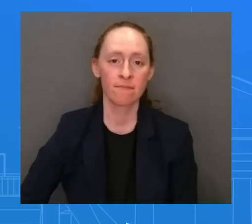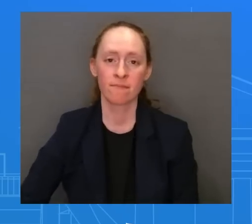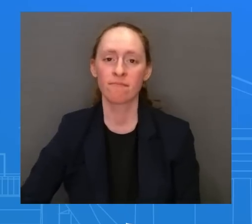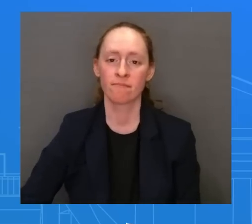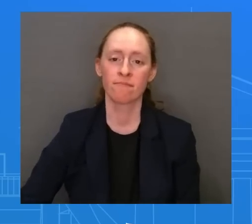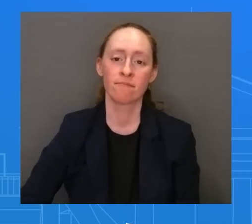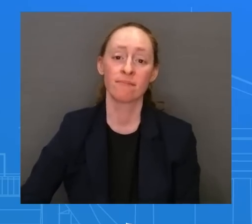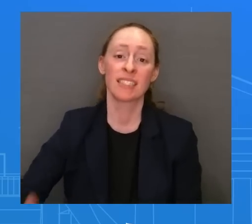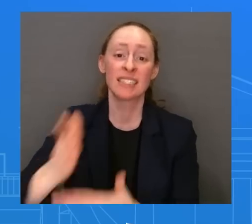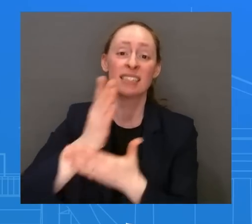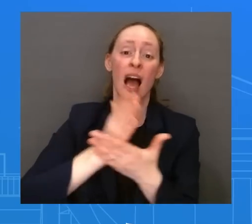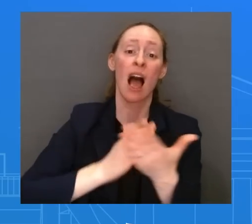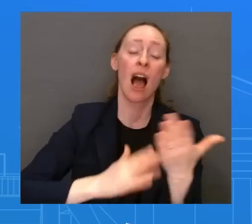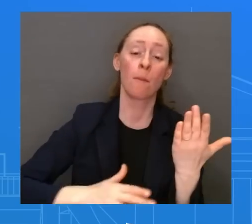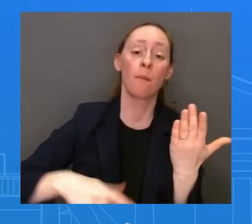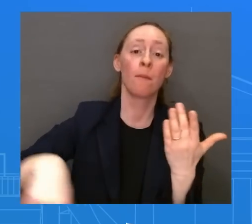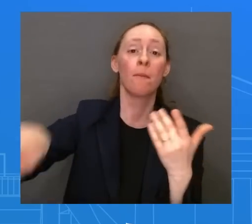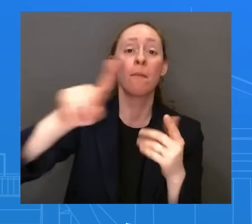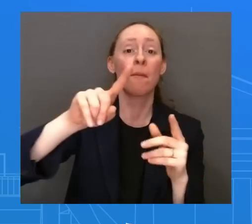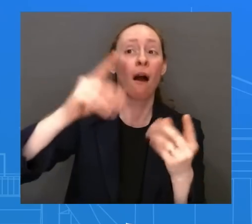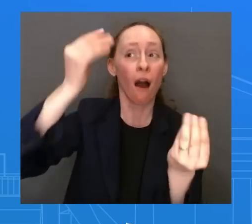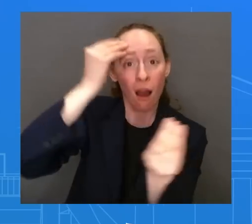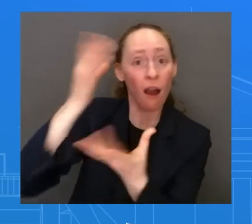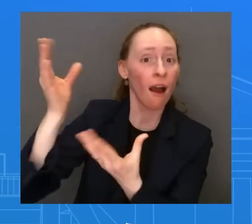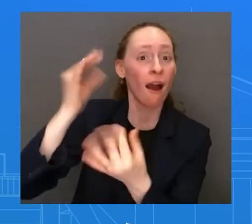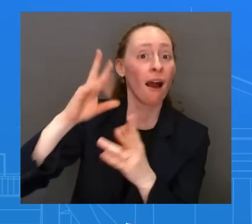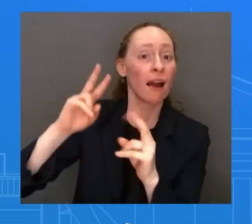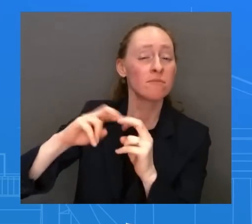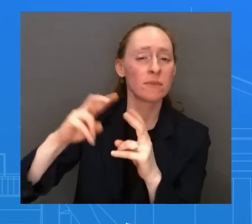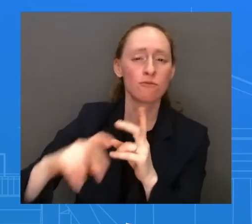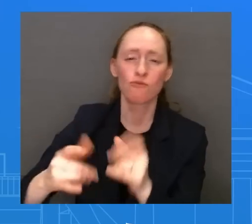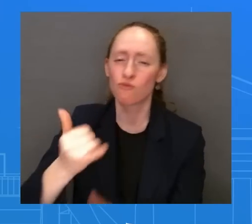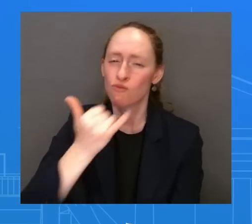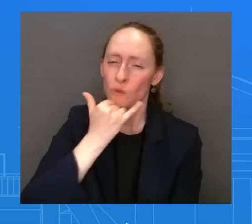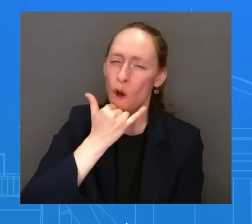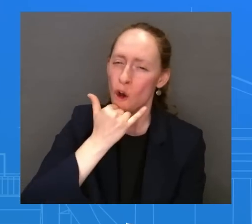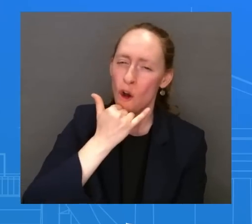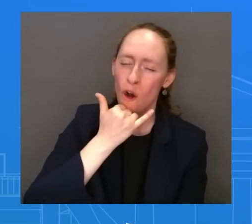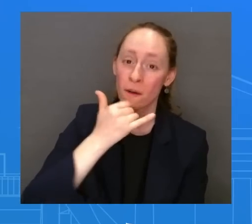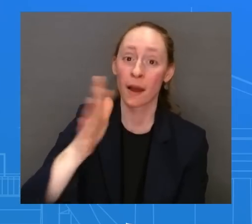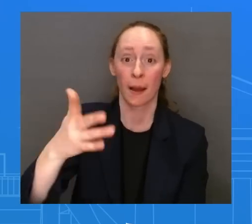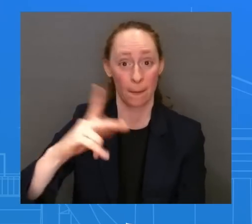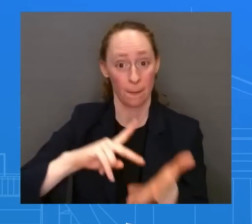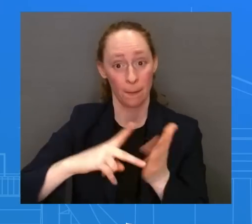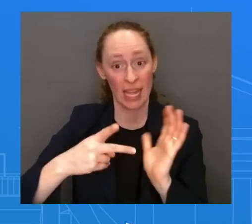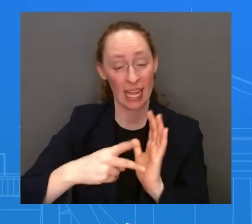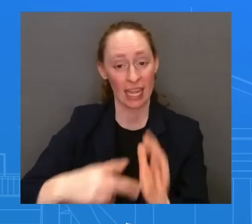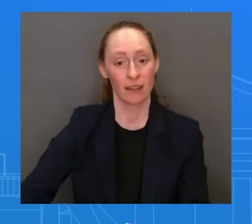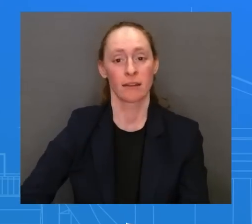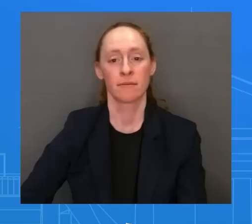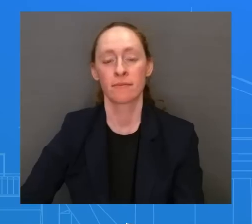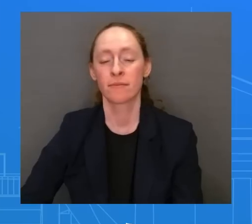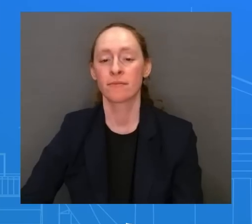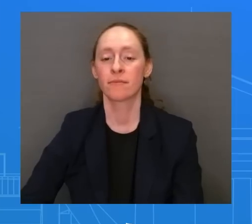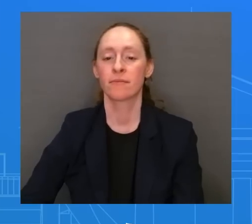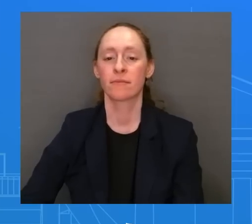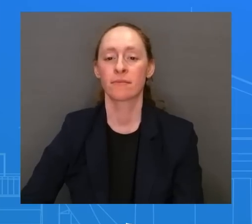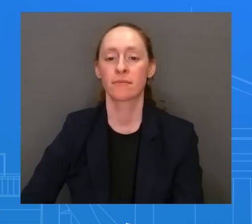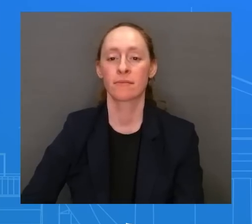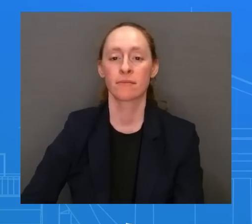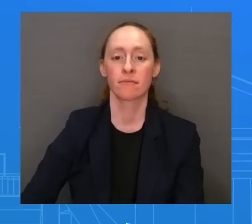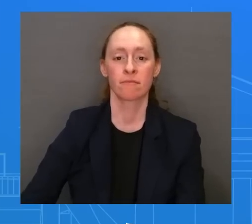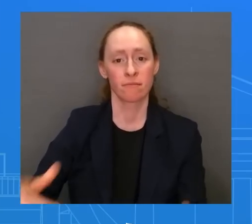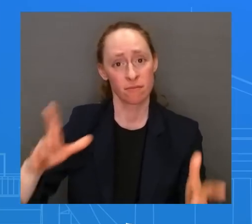but it wasn't for a lack of alacrity and energy and interest by the president in pulsing and